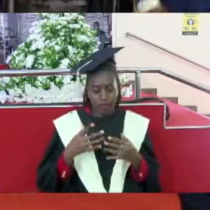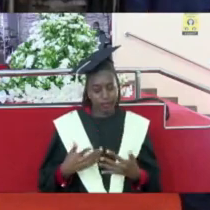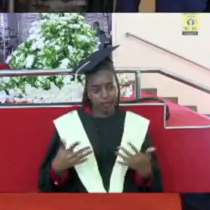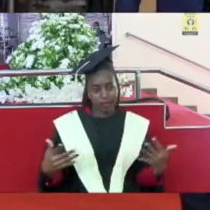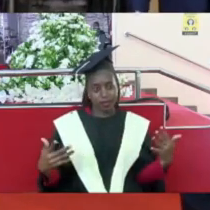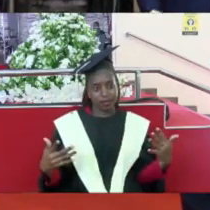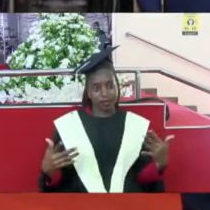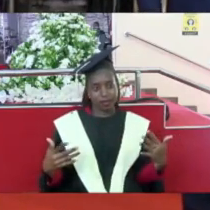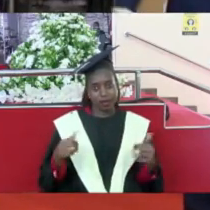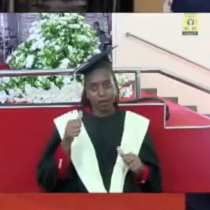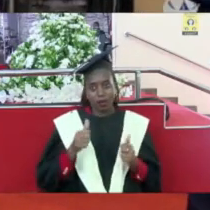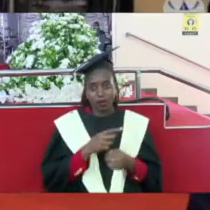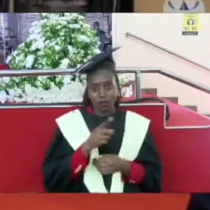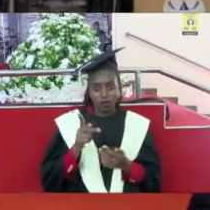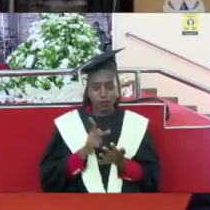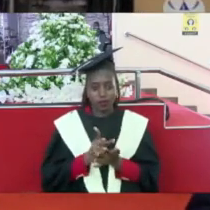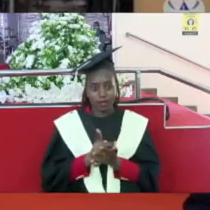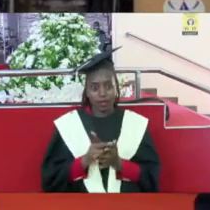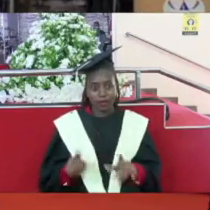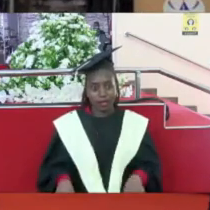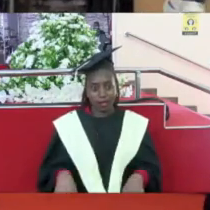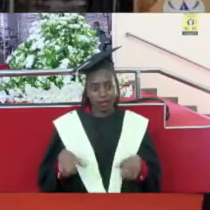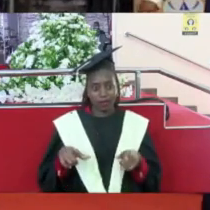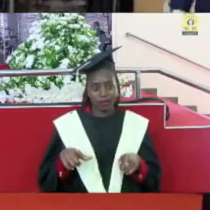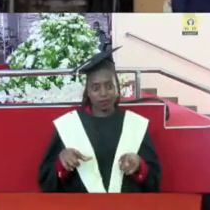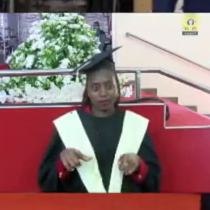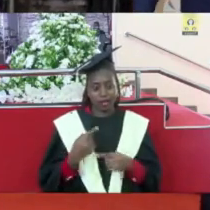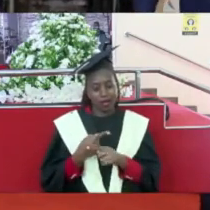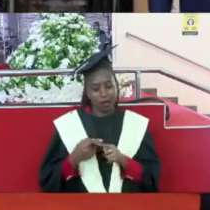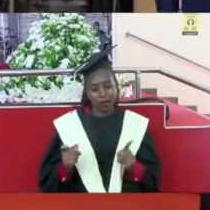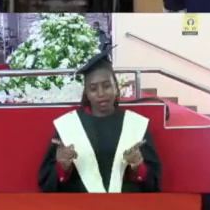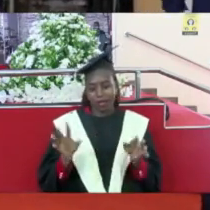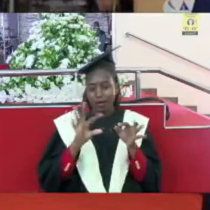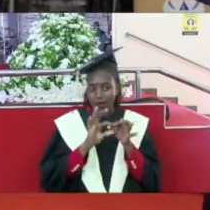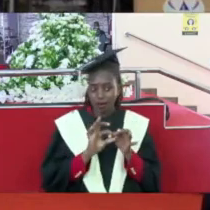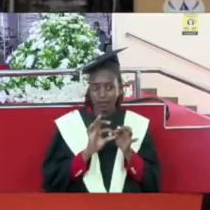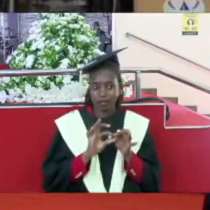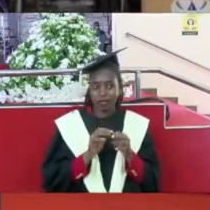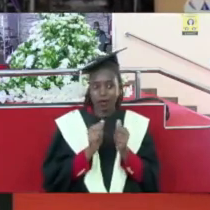that you have kept alive, but they are connected to the wilderness experience.